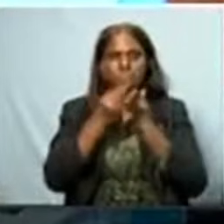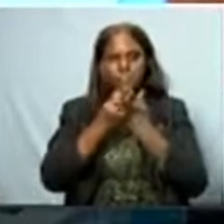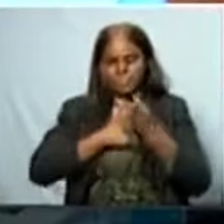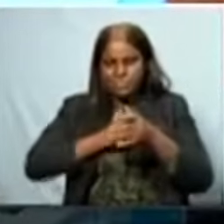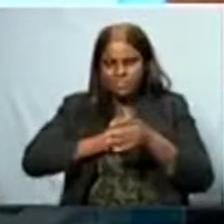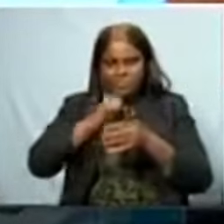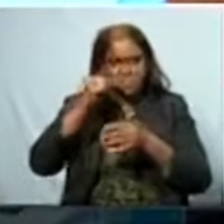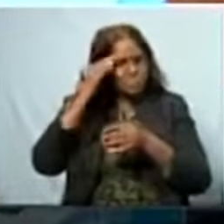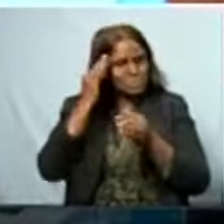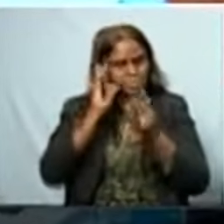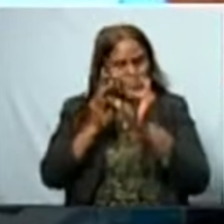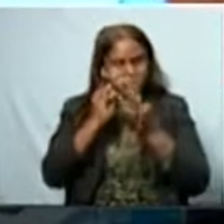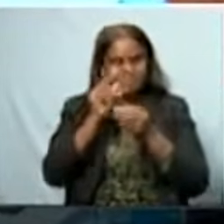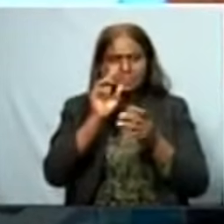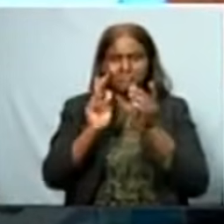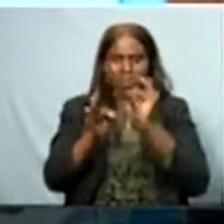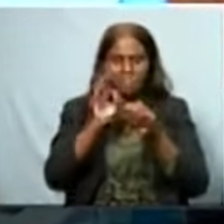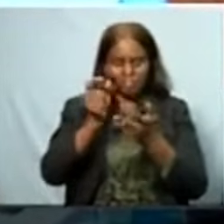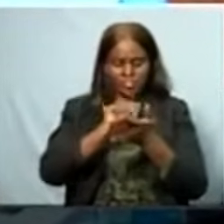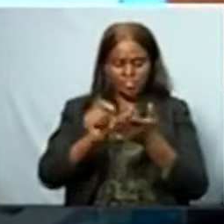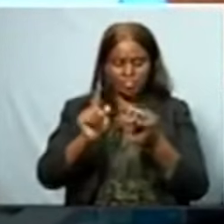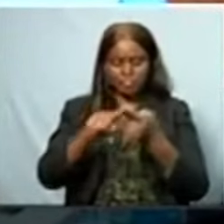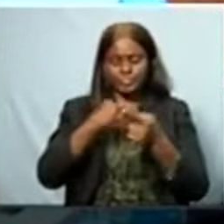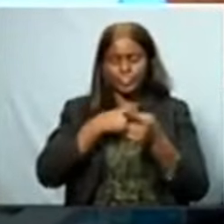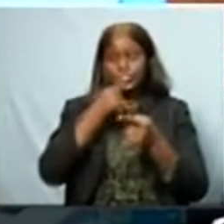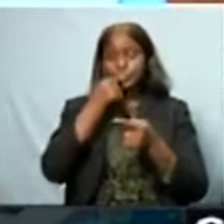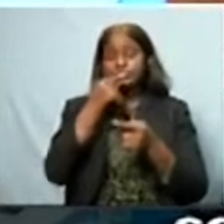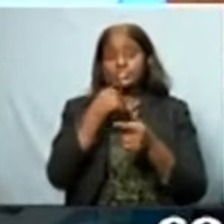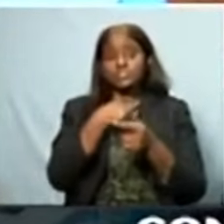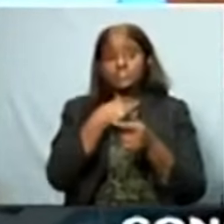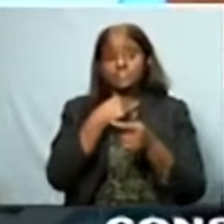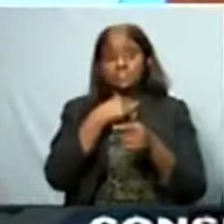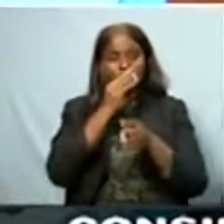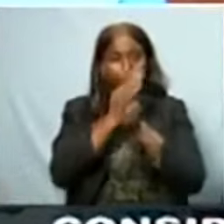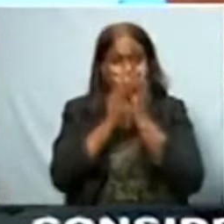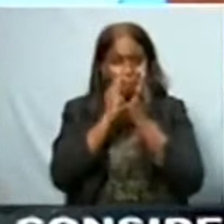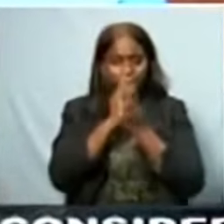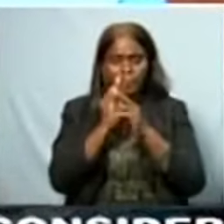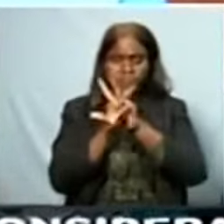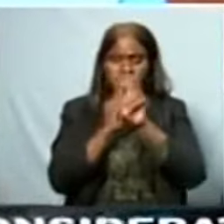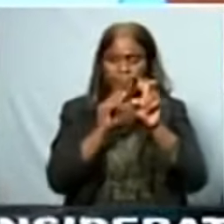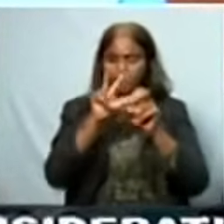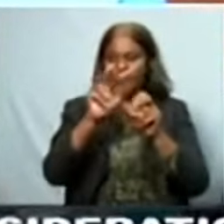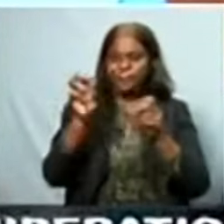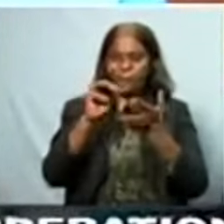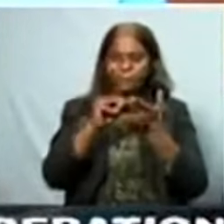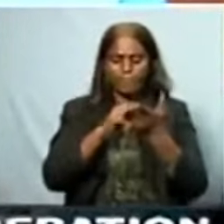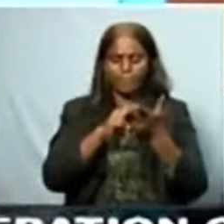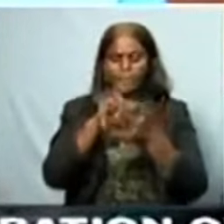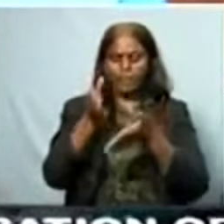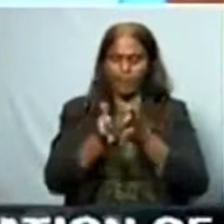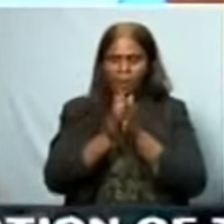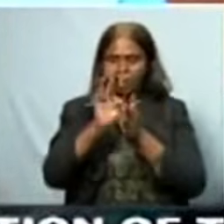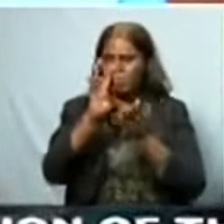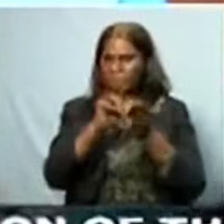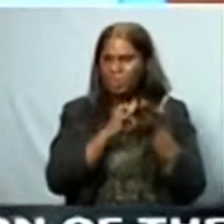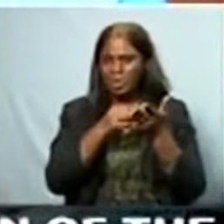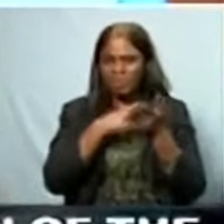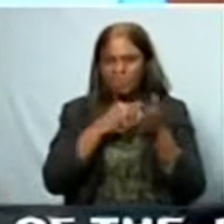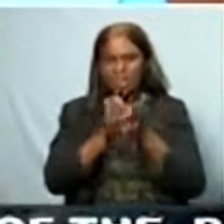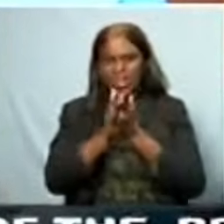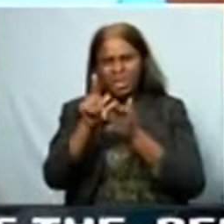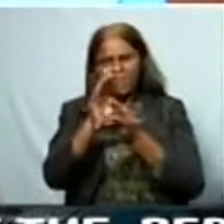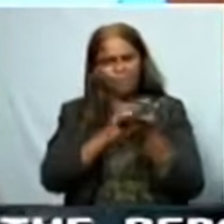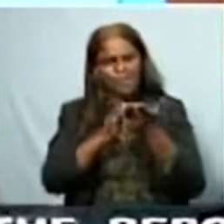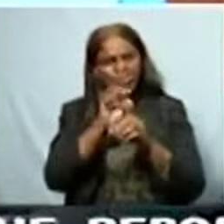difficult. PS, if someone writes to me to tell me that the contract is 300 million, they're claiming VAT of 4 million, I'll ask them, this is